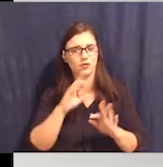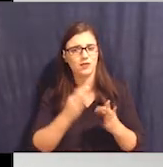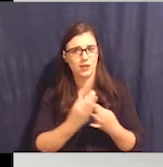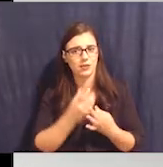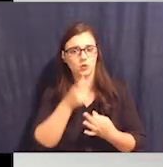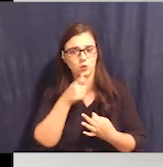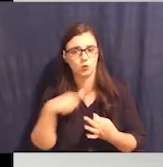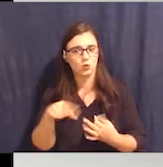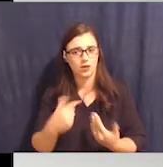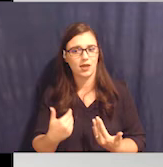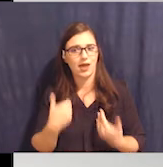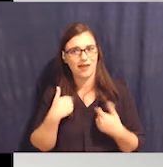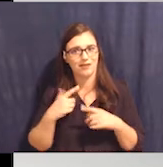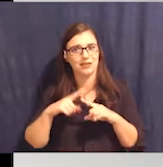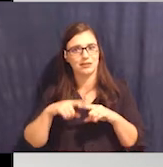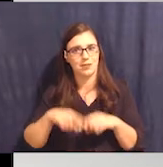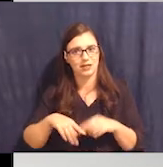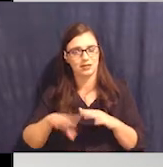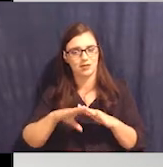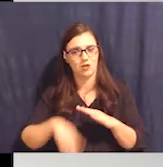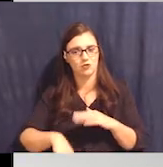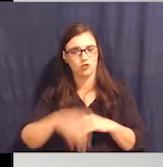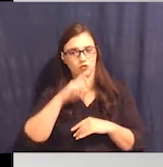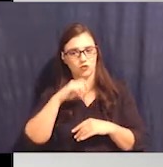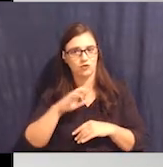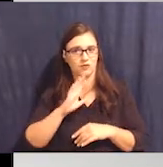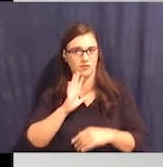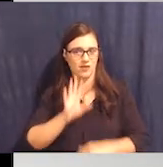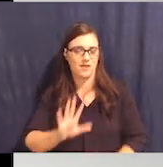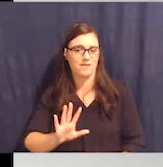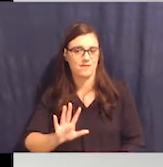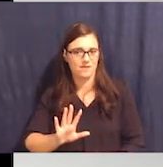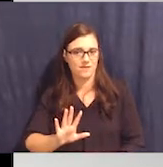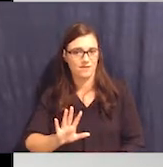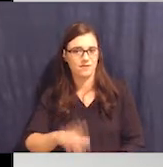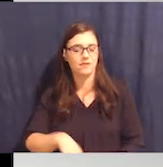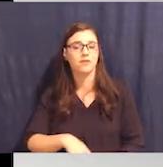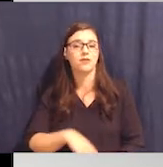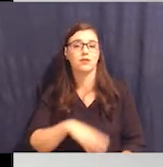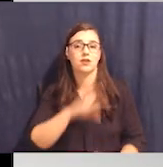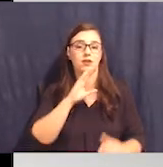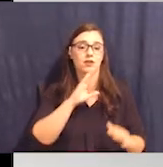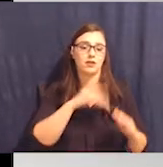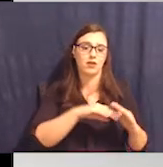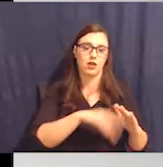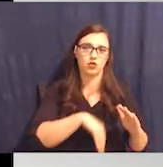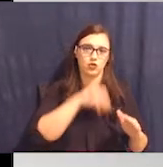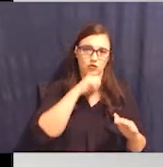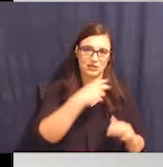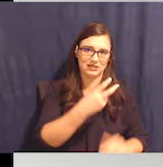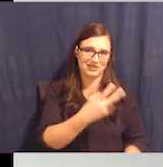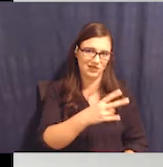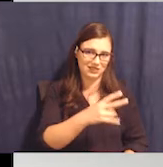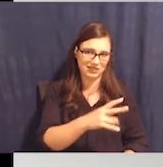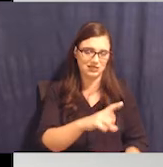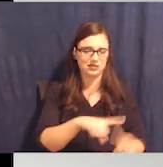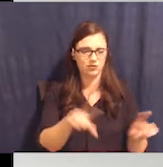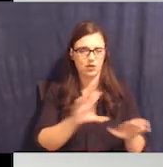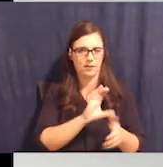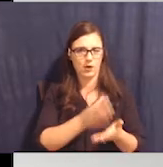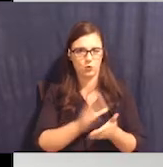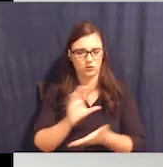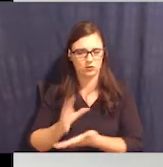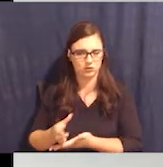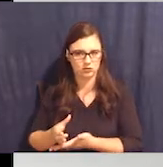out checks to families who have a dependent who is under the age of 5 and then under the age of 17.